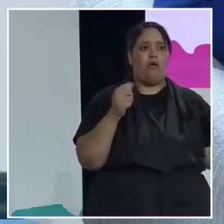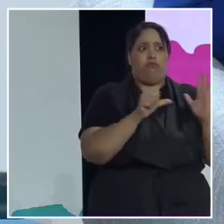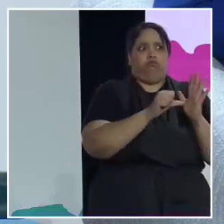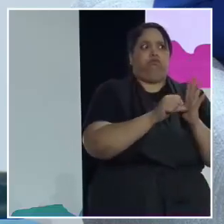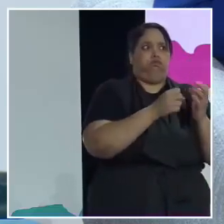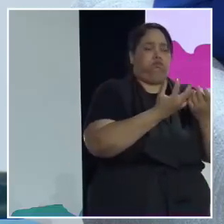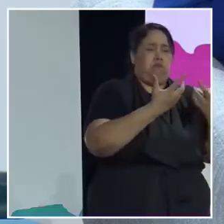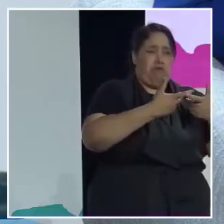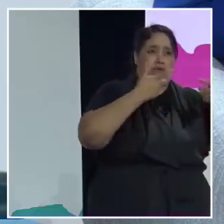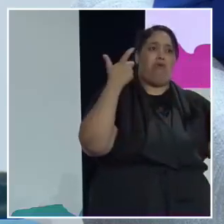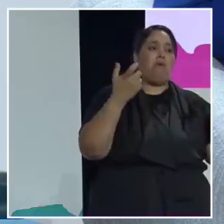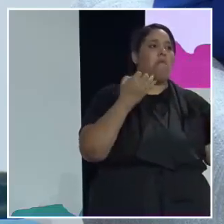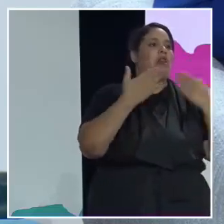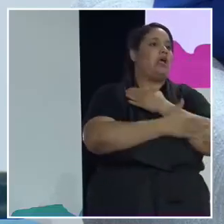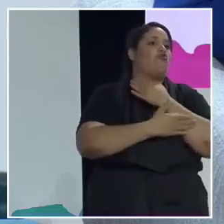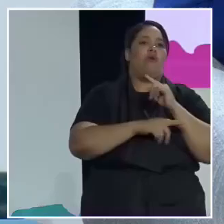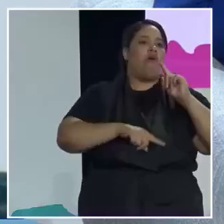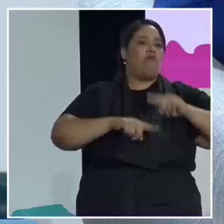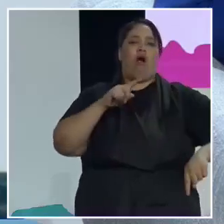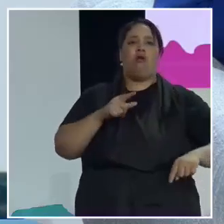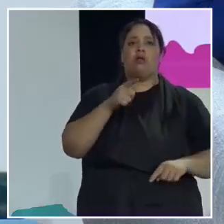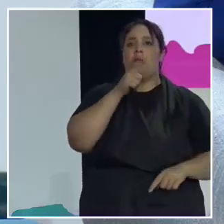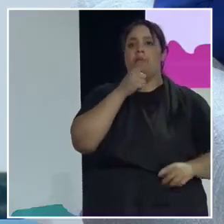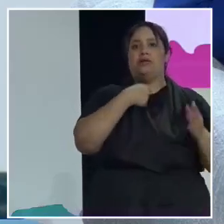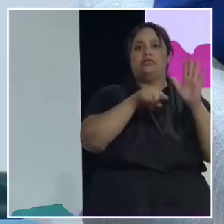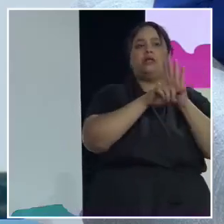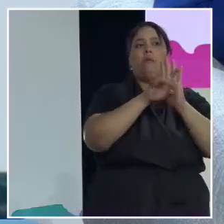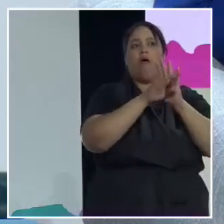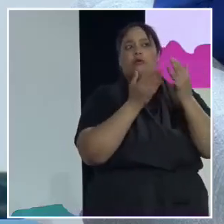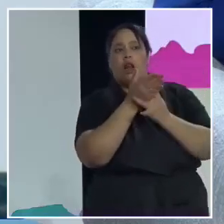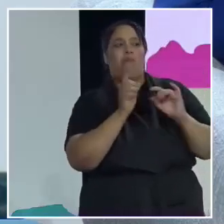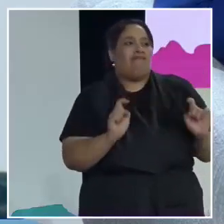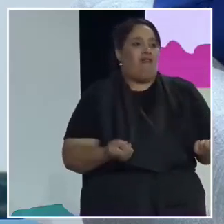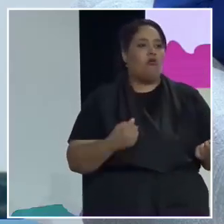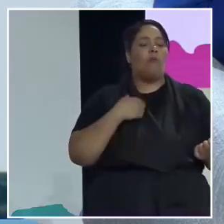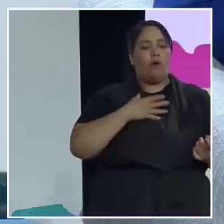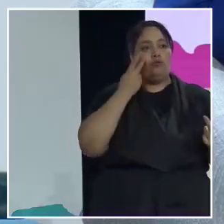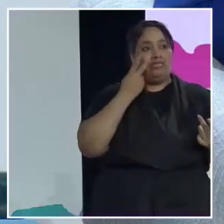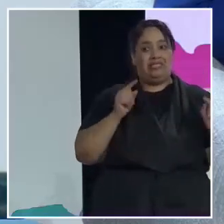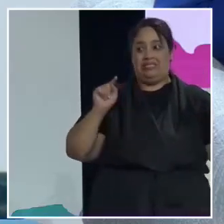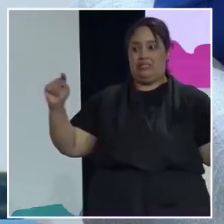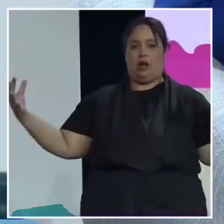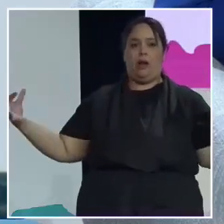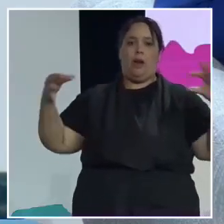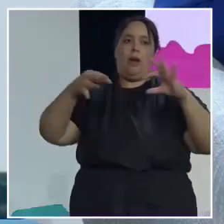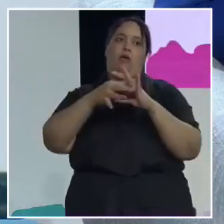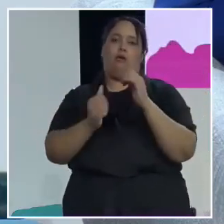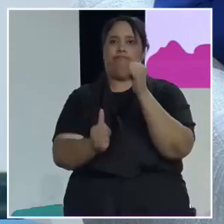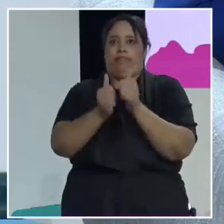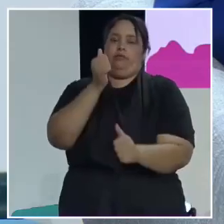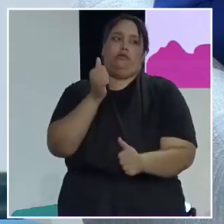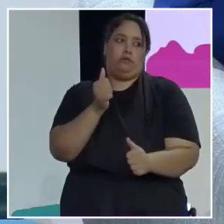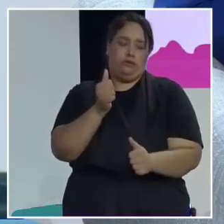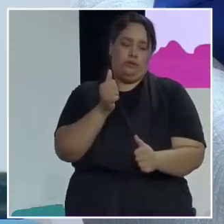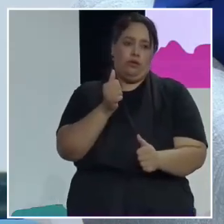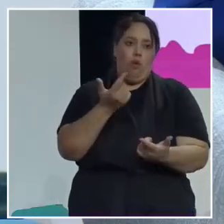in low-income countries, cannot issue the public debt markets. And I would like to see that linkage become much more